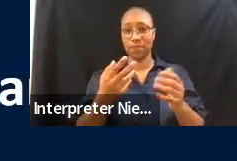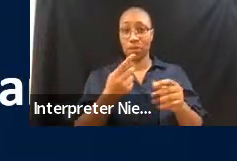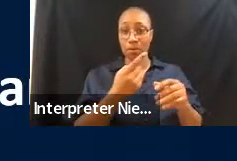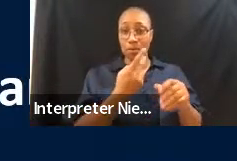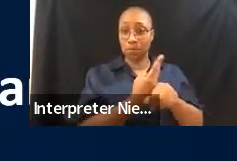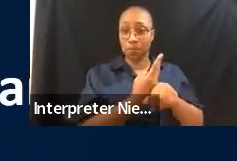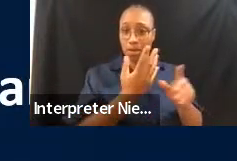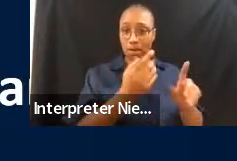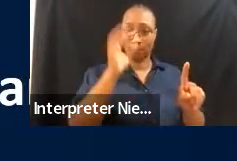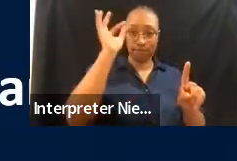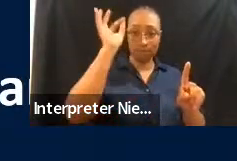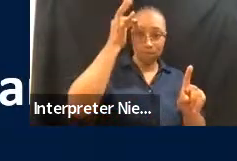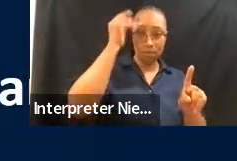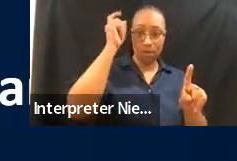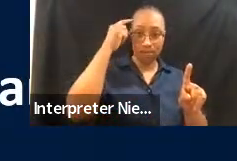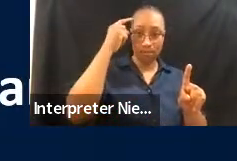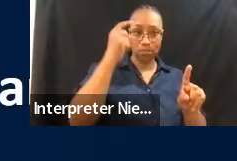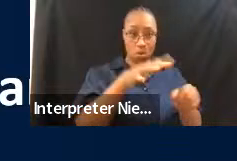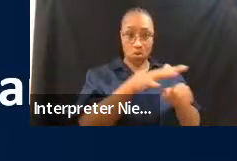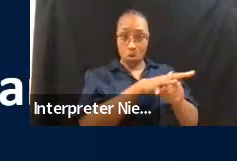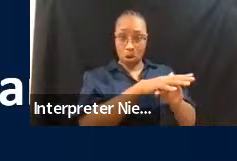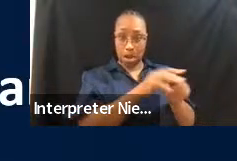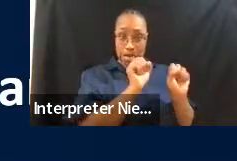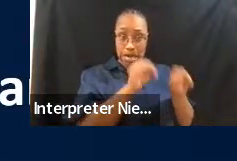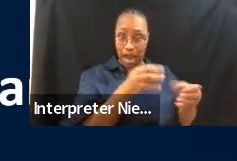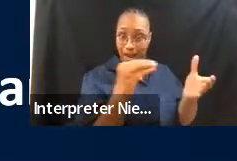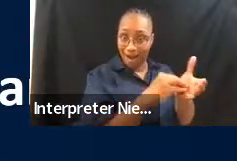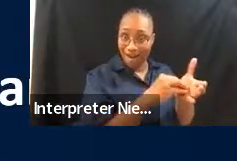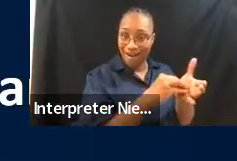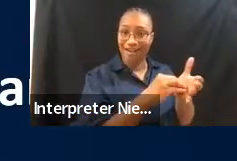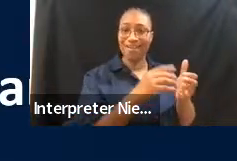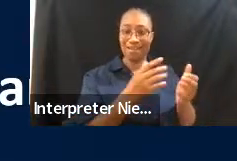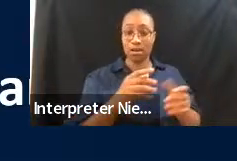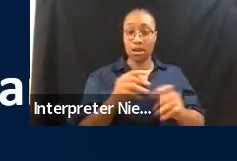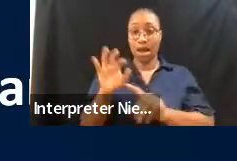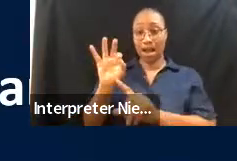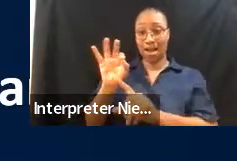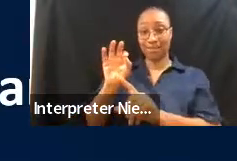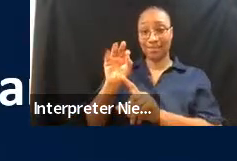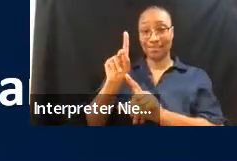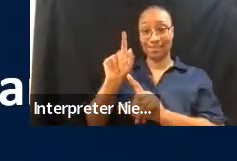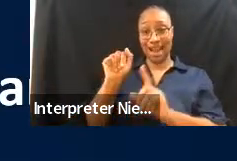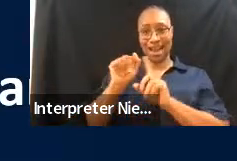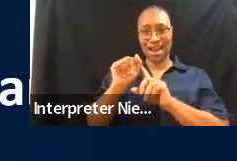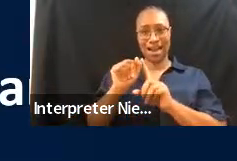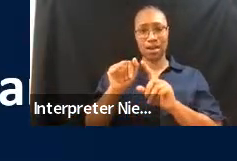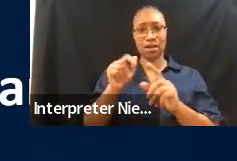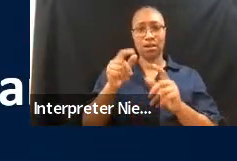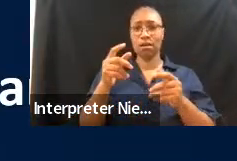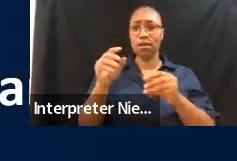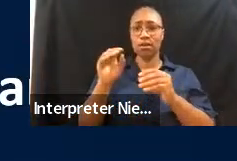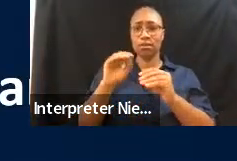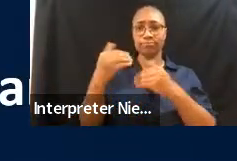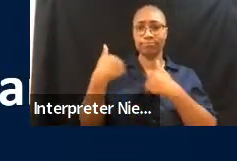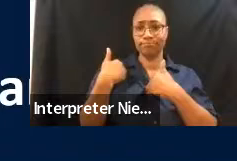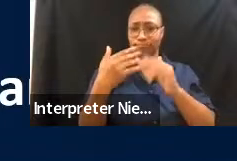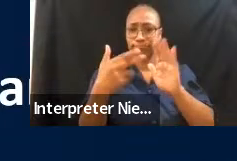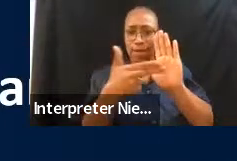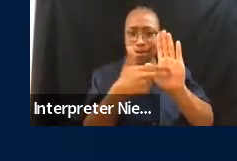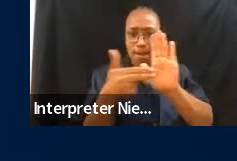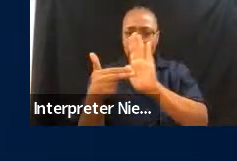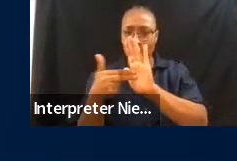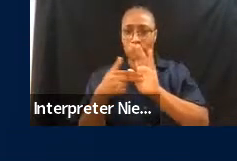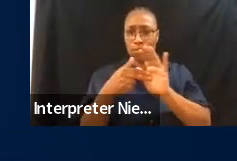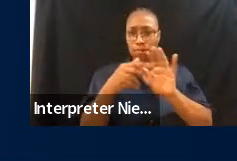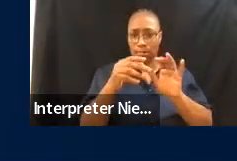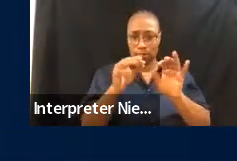Drug Administration to verify labeling that claims equipment is accessible. Okay, so let's move on to